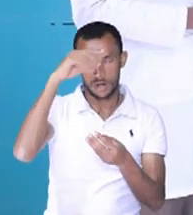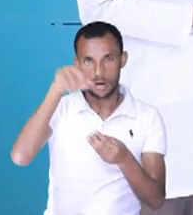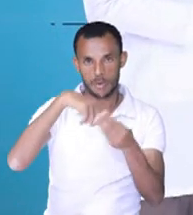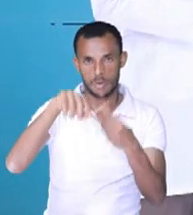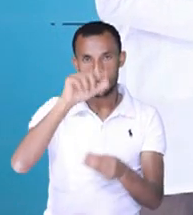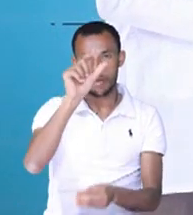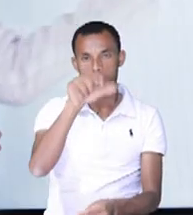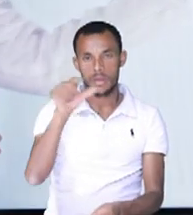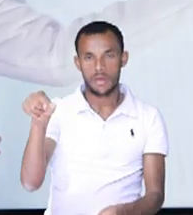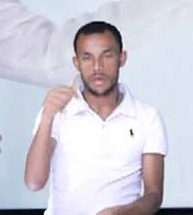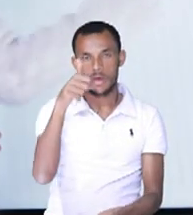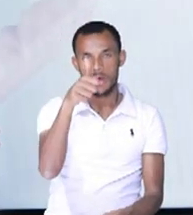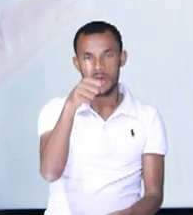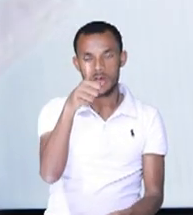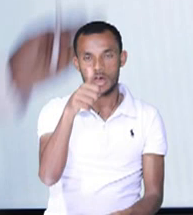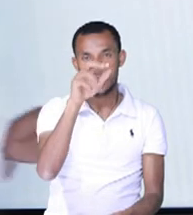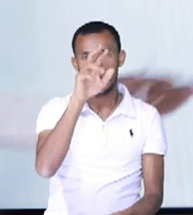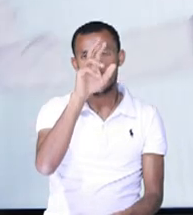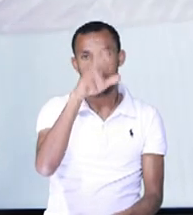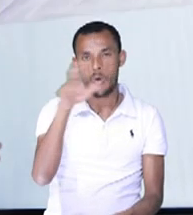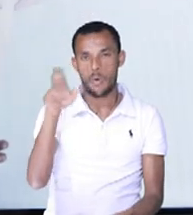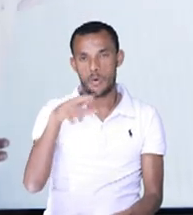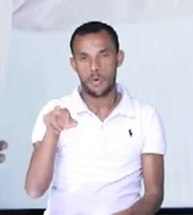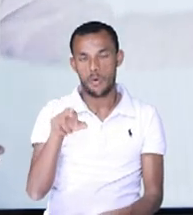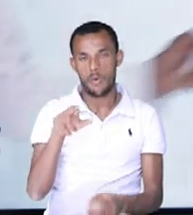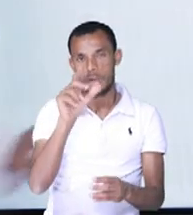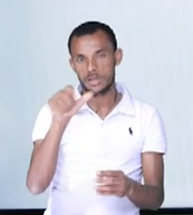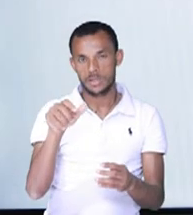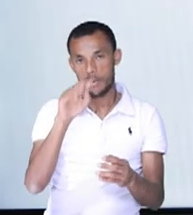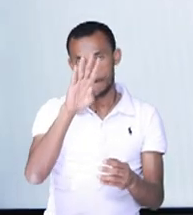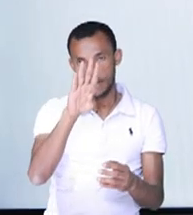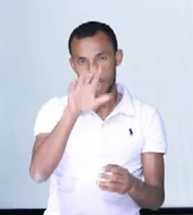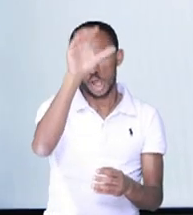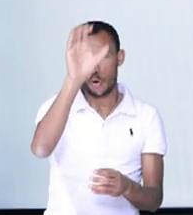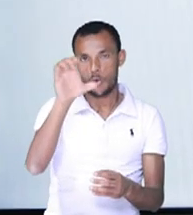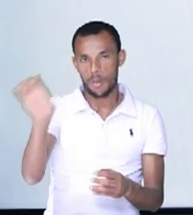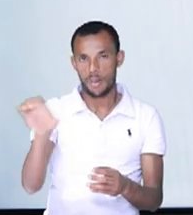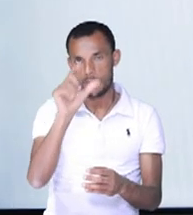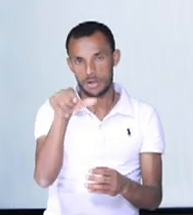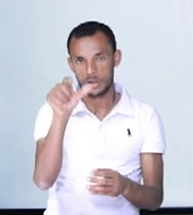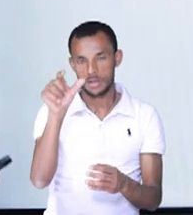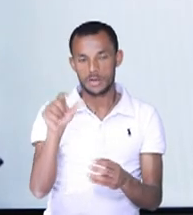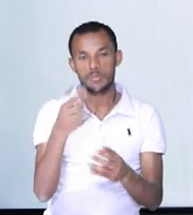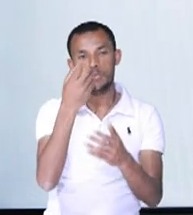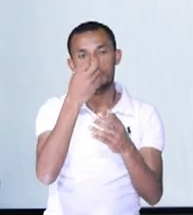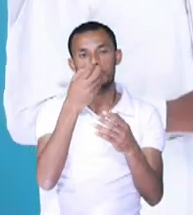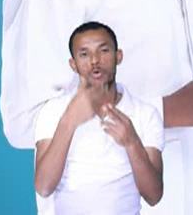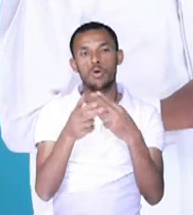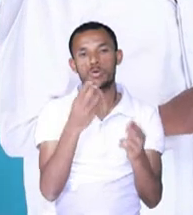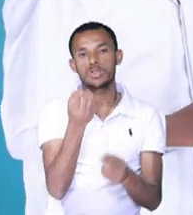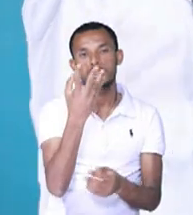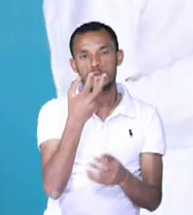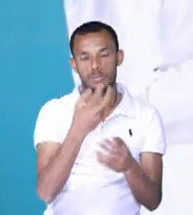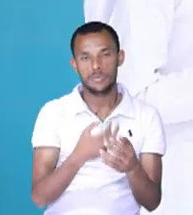matrices, A it is a row matrix, B it is a column matrix. What is the product? To